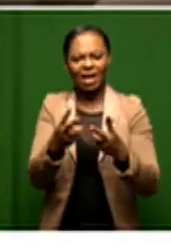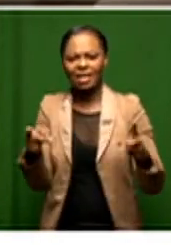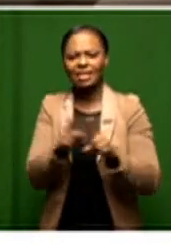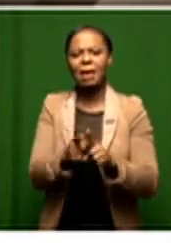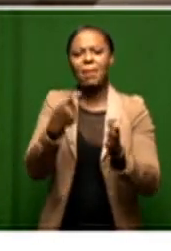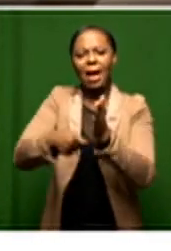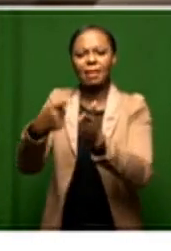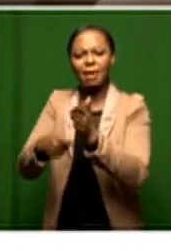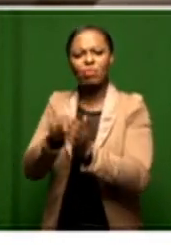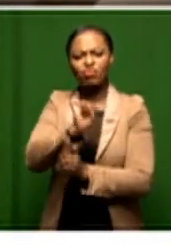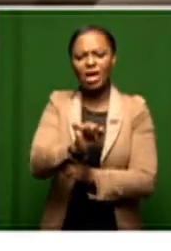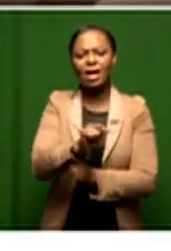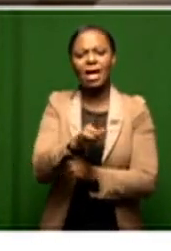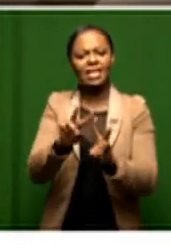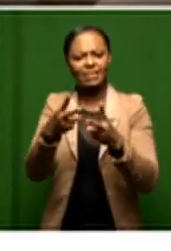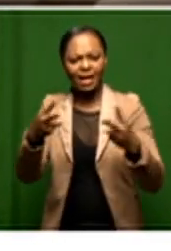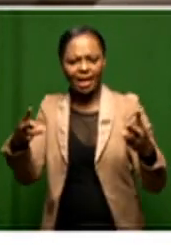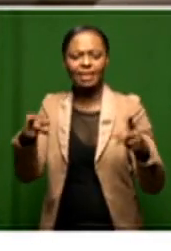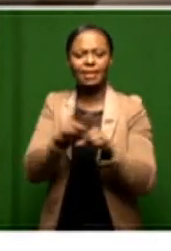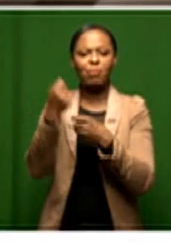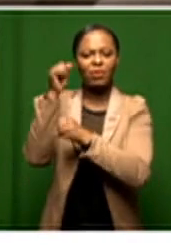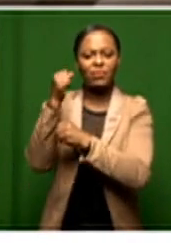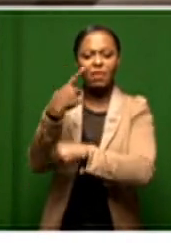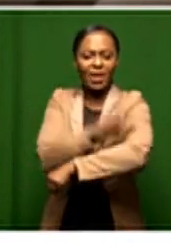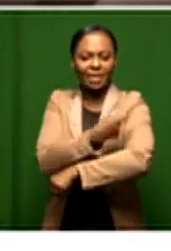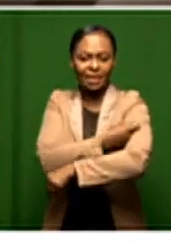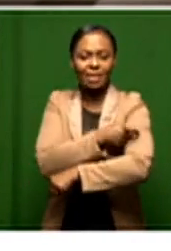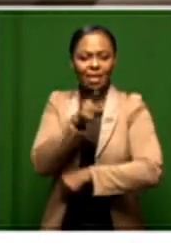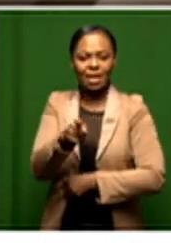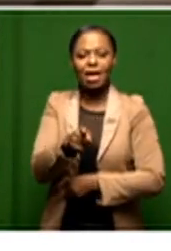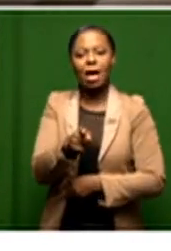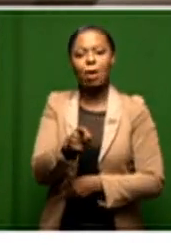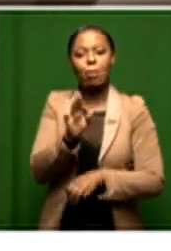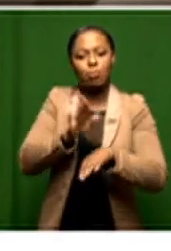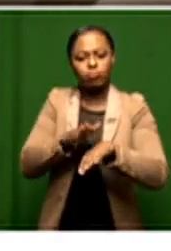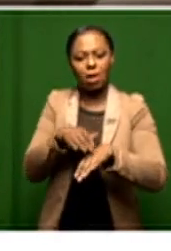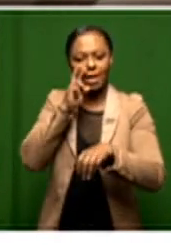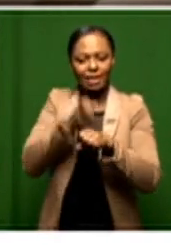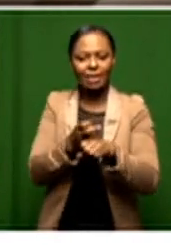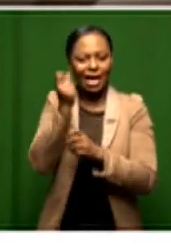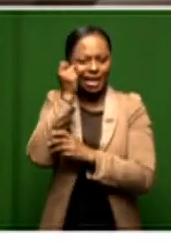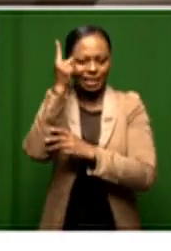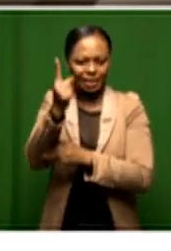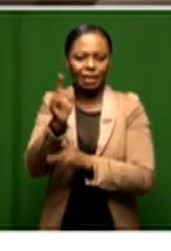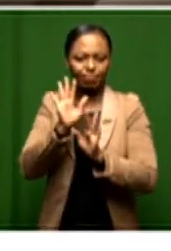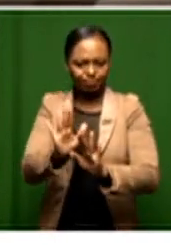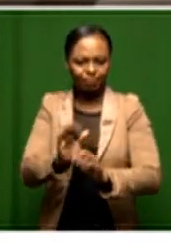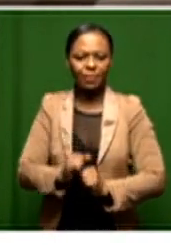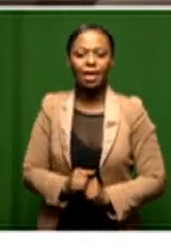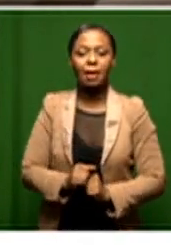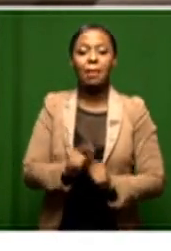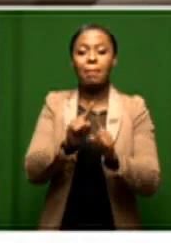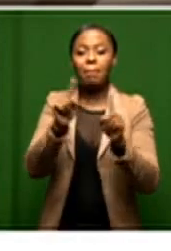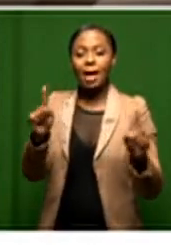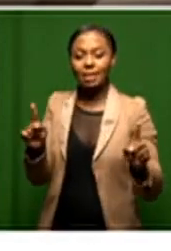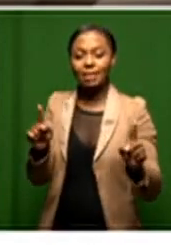final purchase price and the logistics of administering the vaccines are yet to be fully understood. But based on a